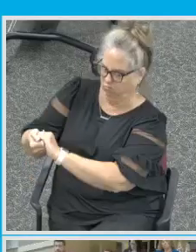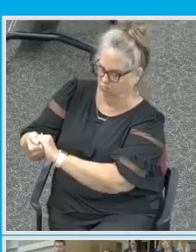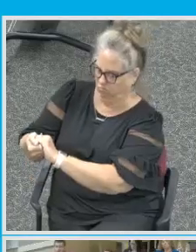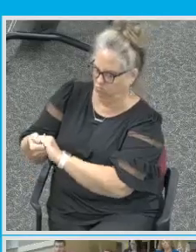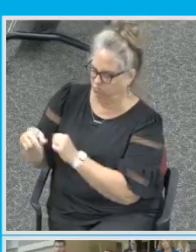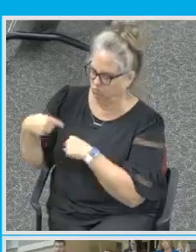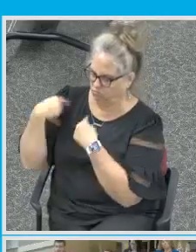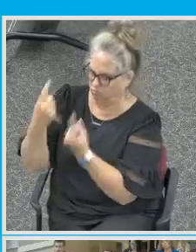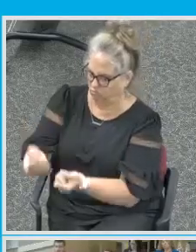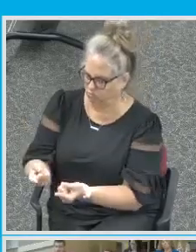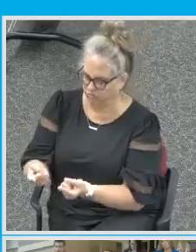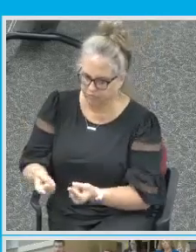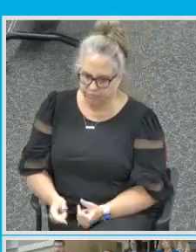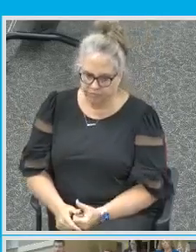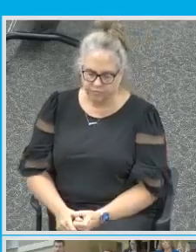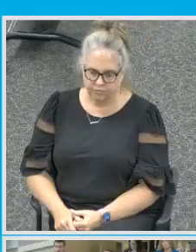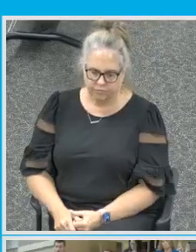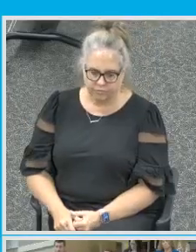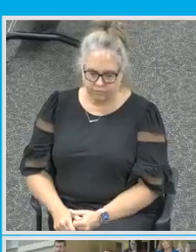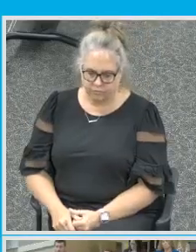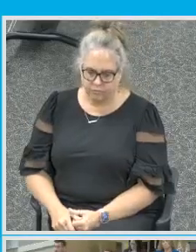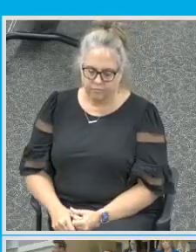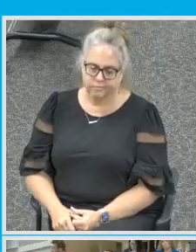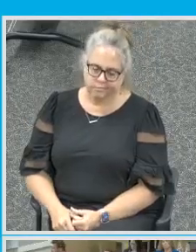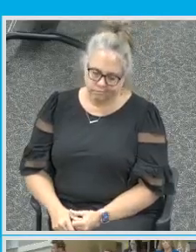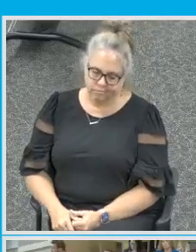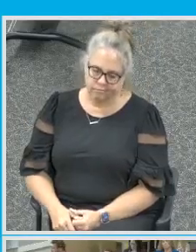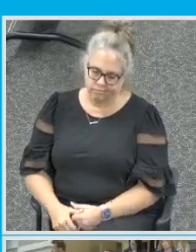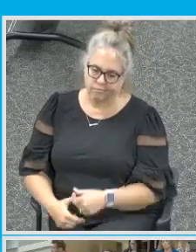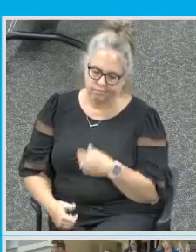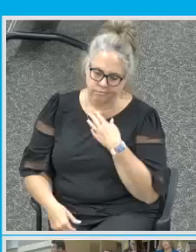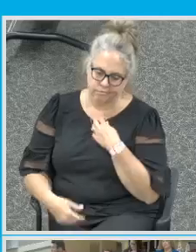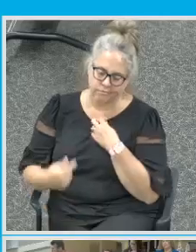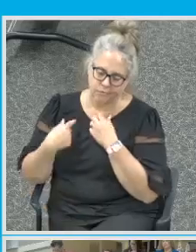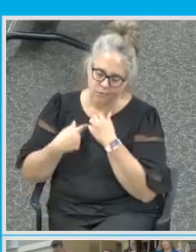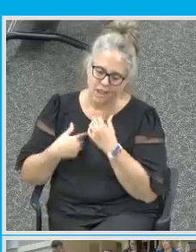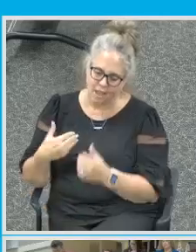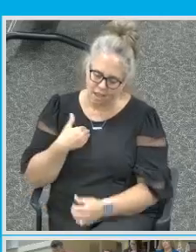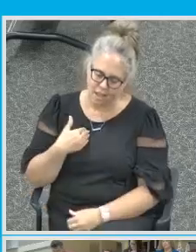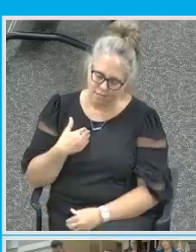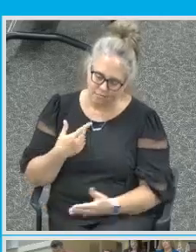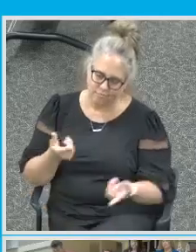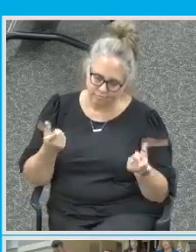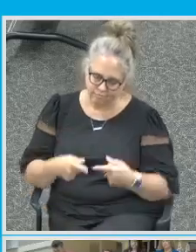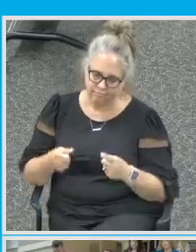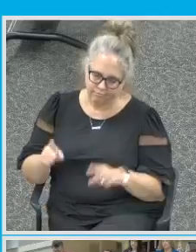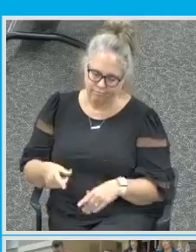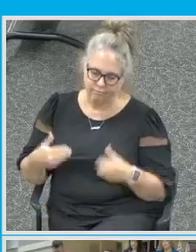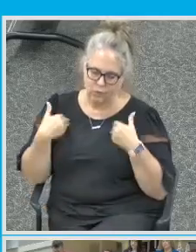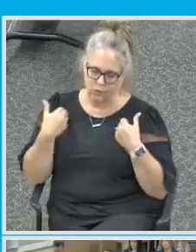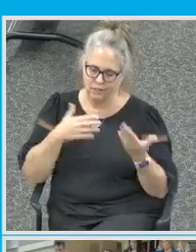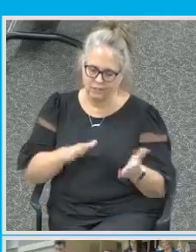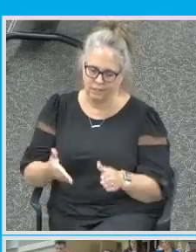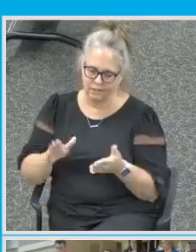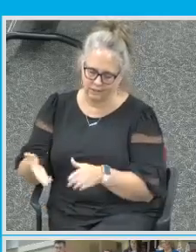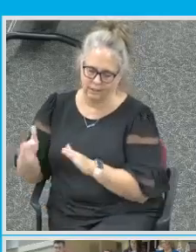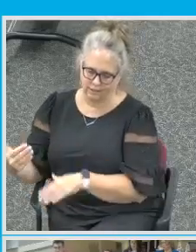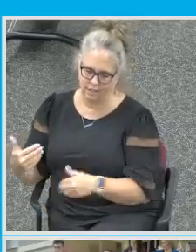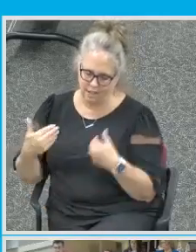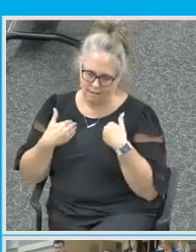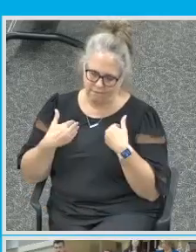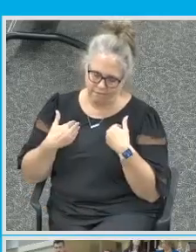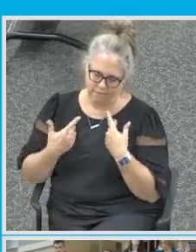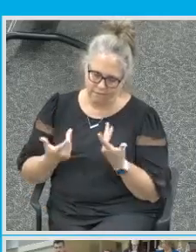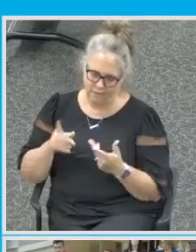the aftermath of multiple youth deaths by suicide, which occurred in clusters. Over the years, I've seen YSP grow and progress in a manner